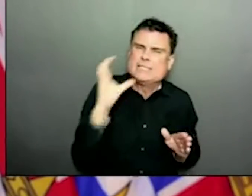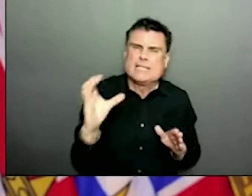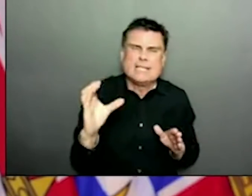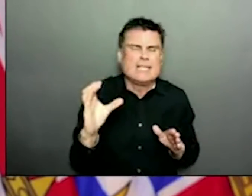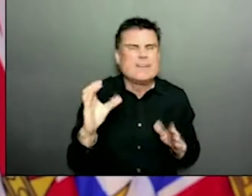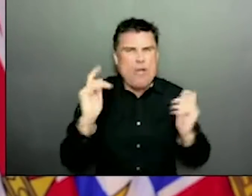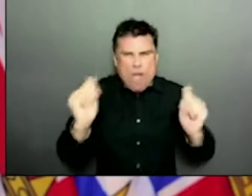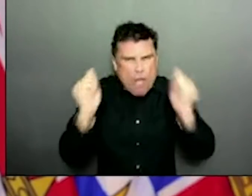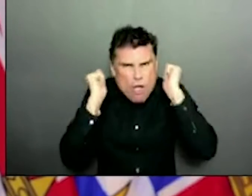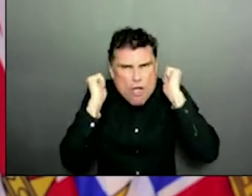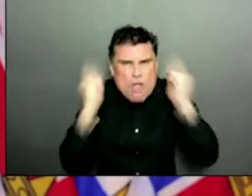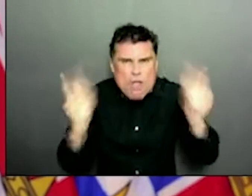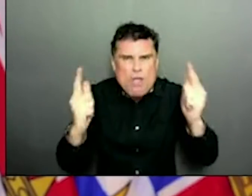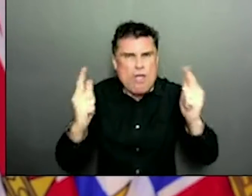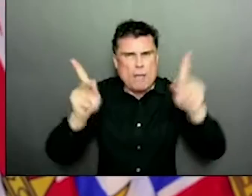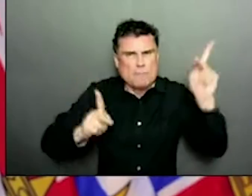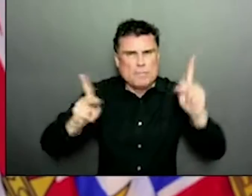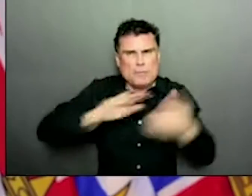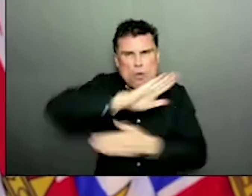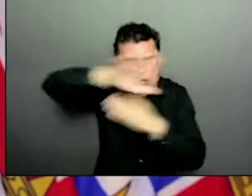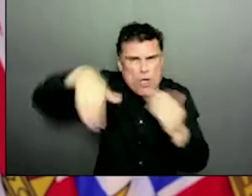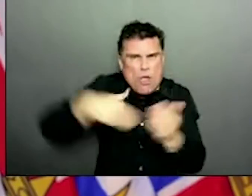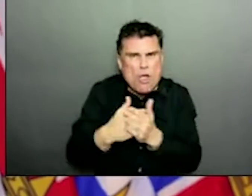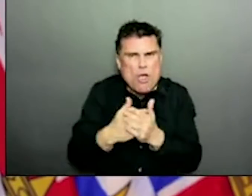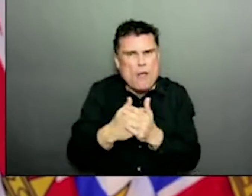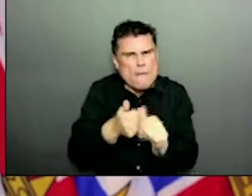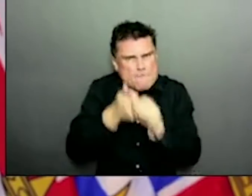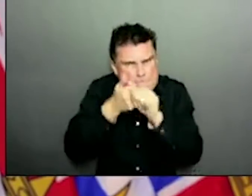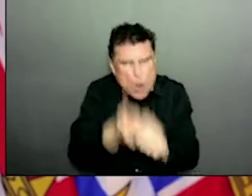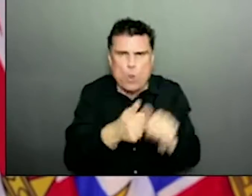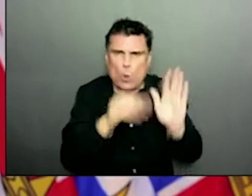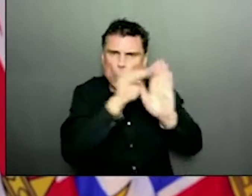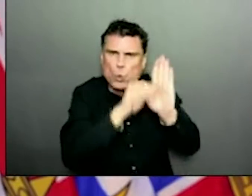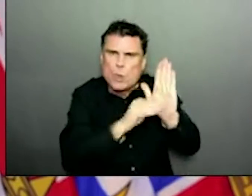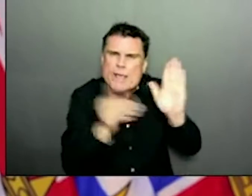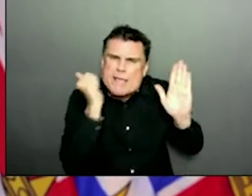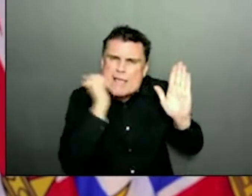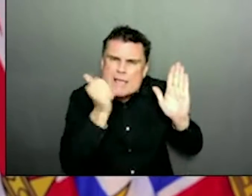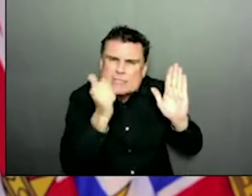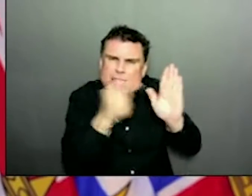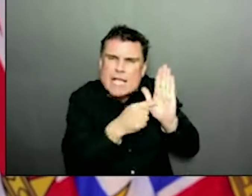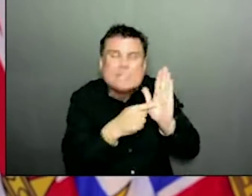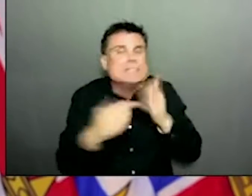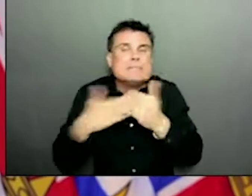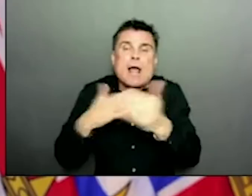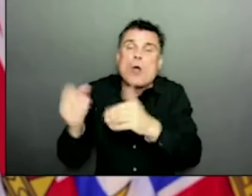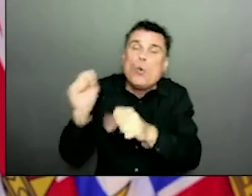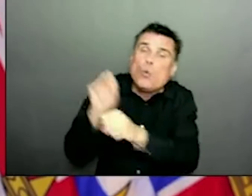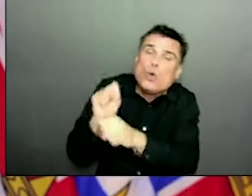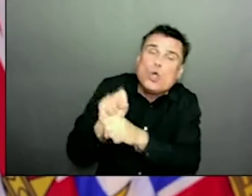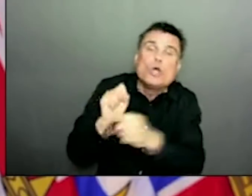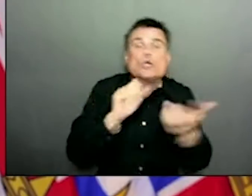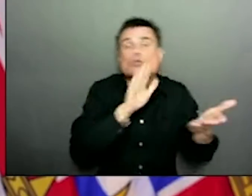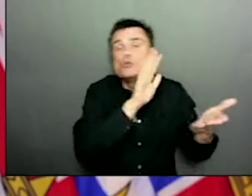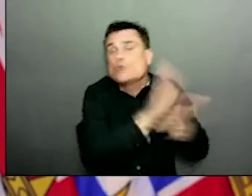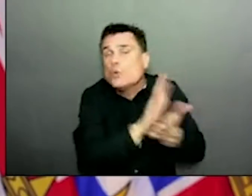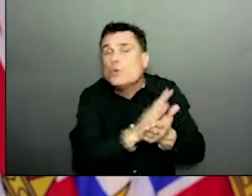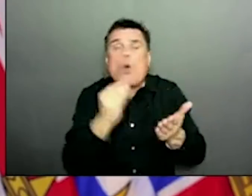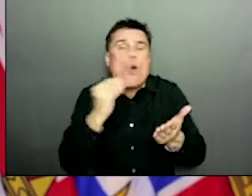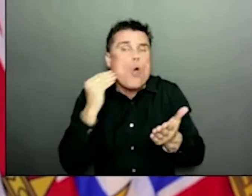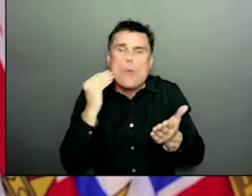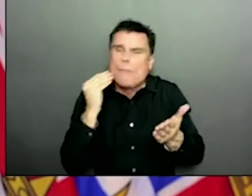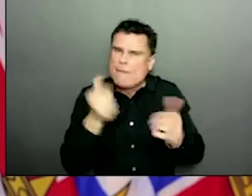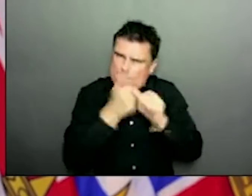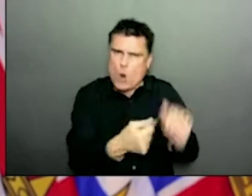work, at school, and at home. Together, we are using our layers of protection and following all of the public